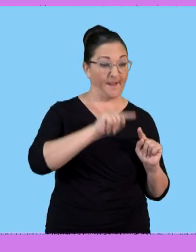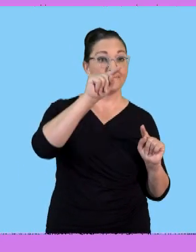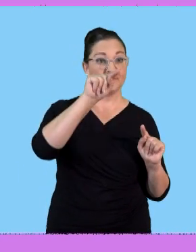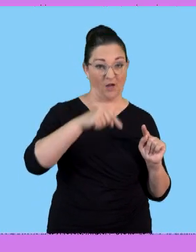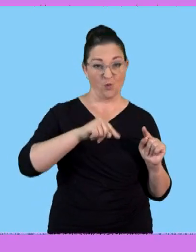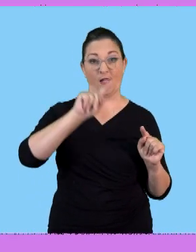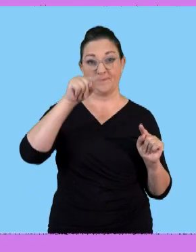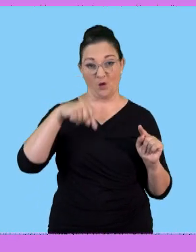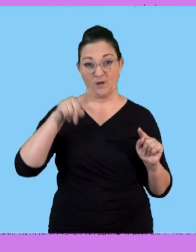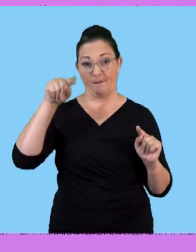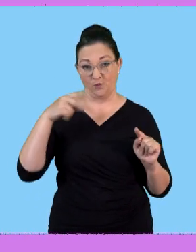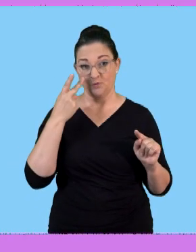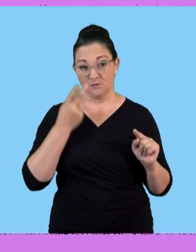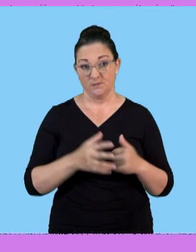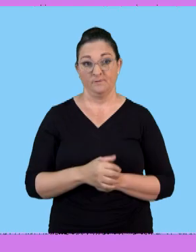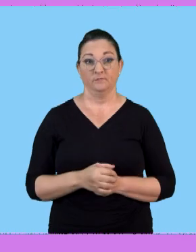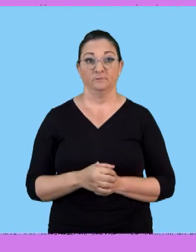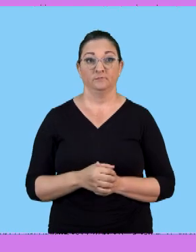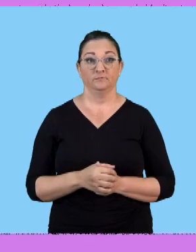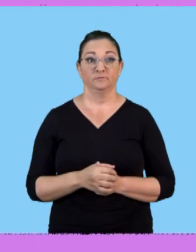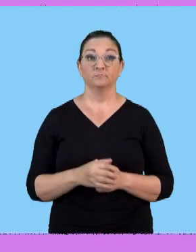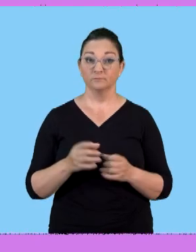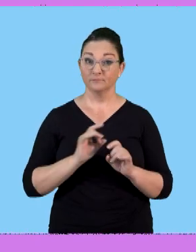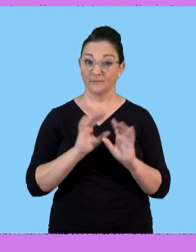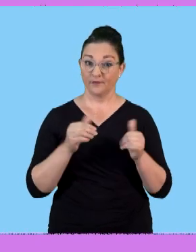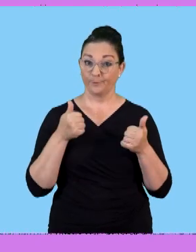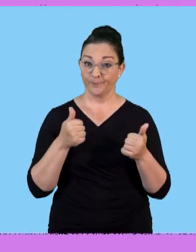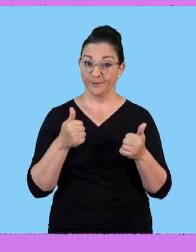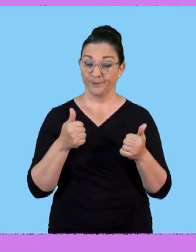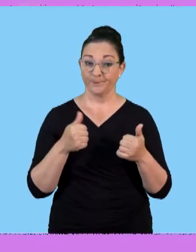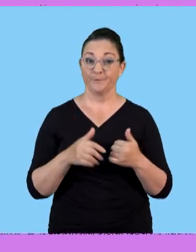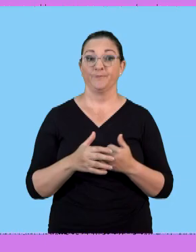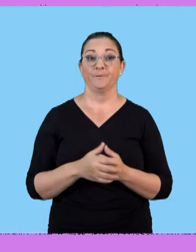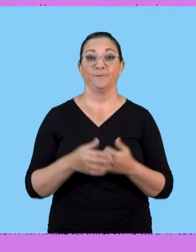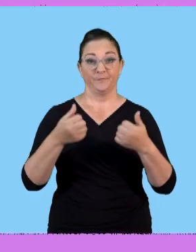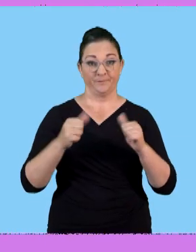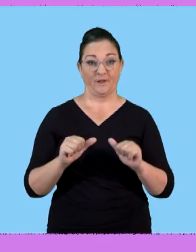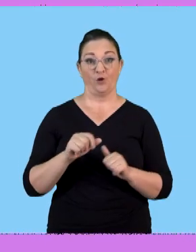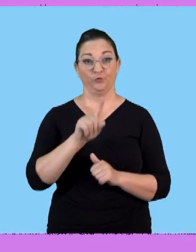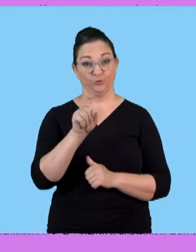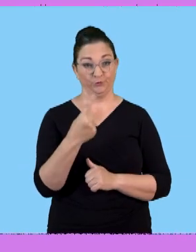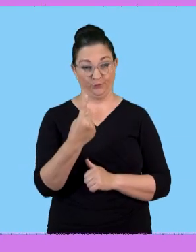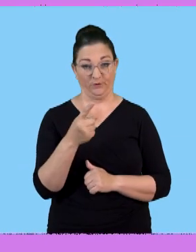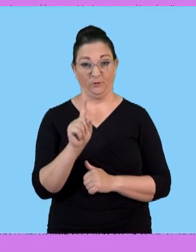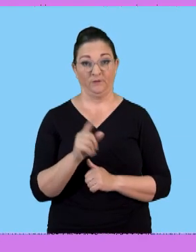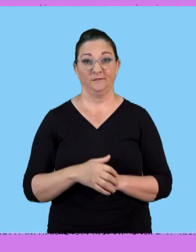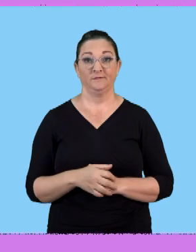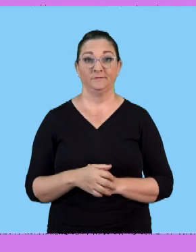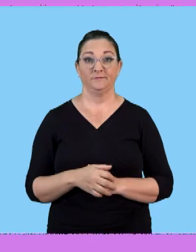uphills and our downhills, for example. Guys, are we clear? So now let's look at our first